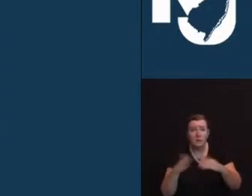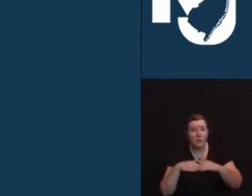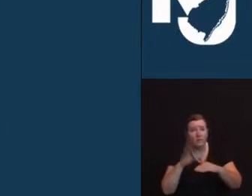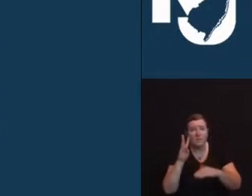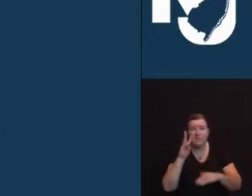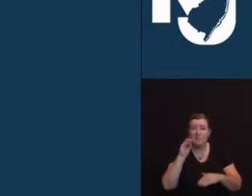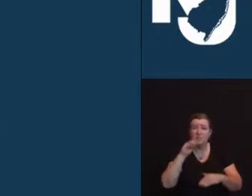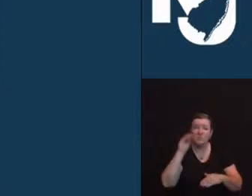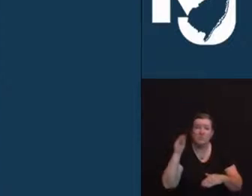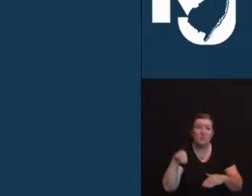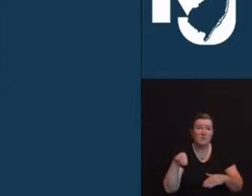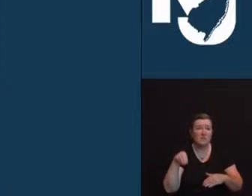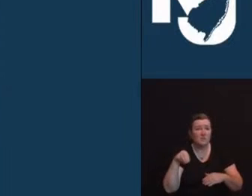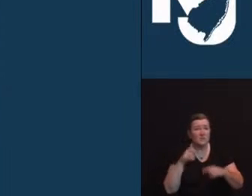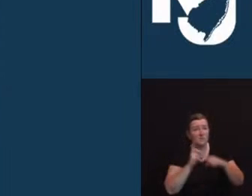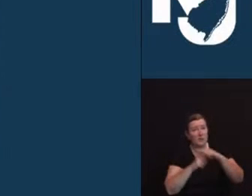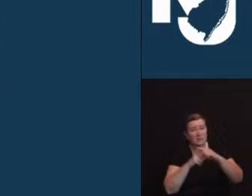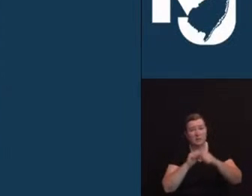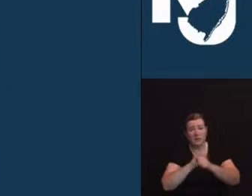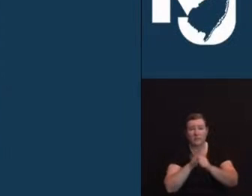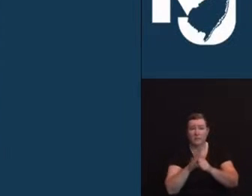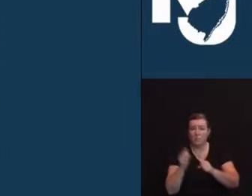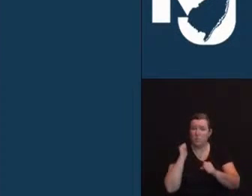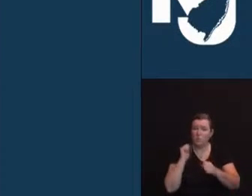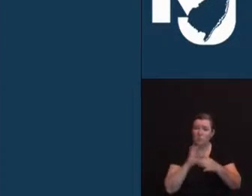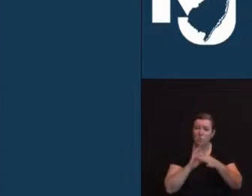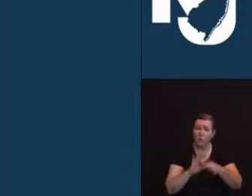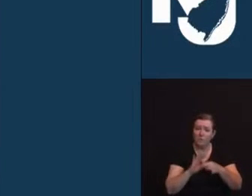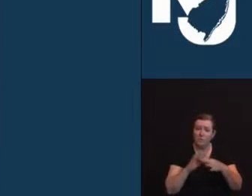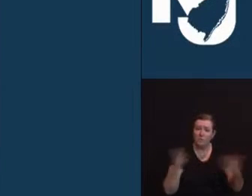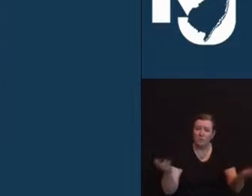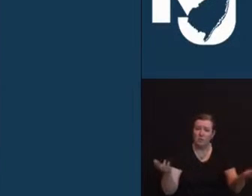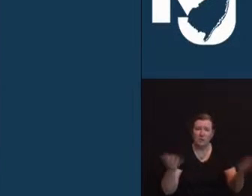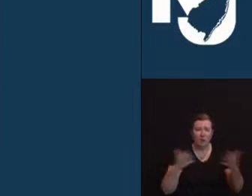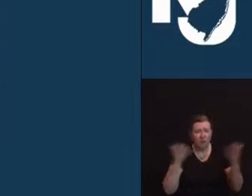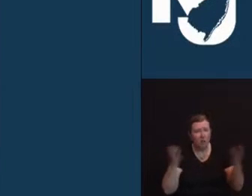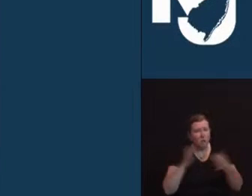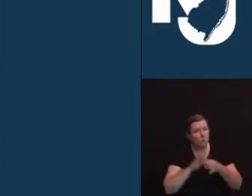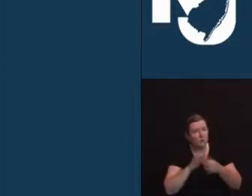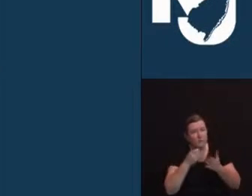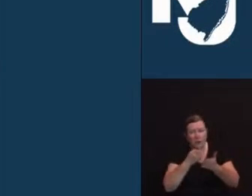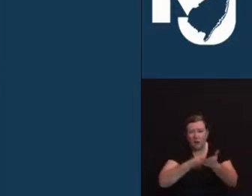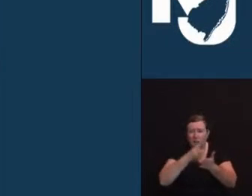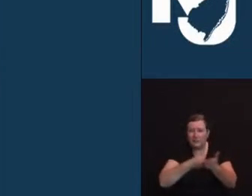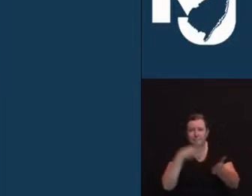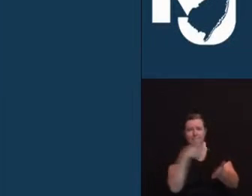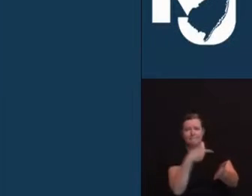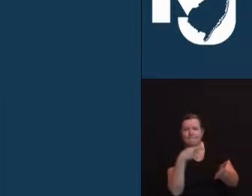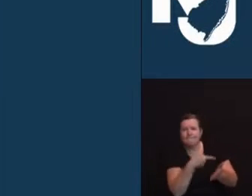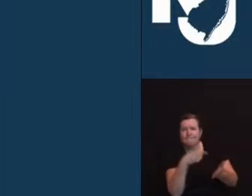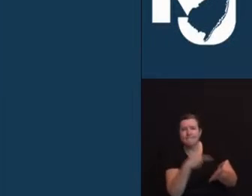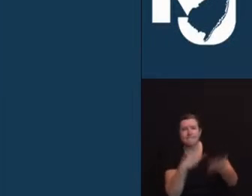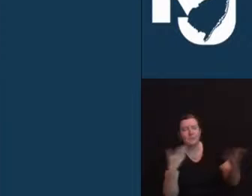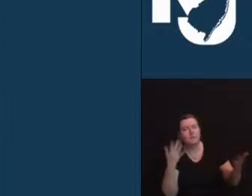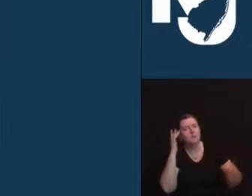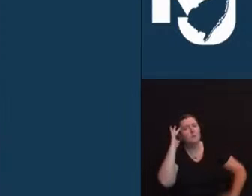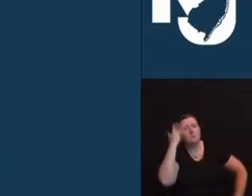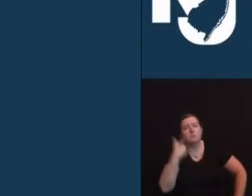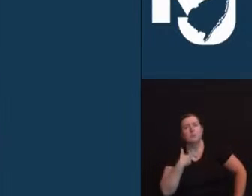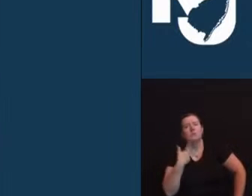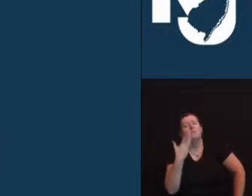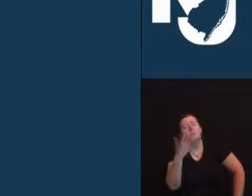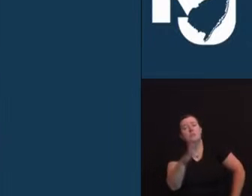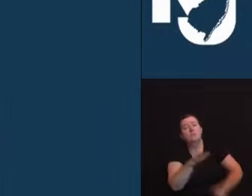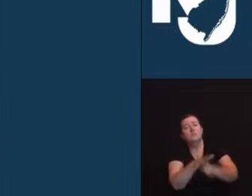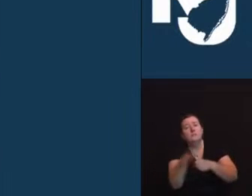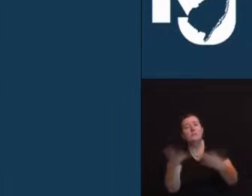it's anecdotal, but a lot of that is with hockey. And we're sick and tired of hearing this, folks. And we reserve the right to take more drastic action. And if we